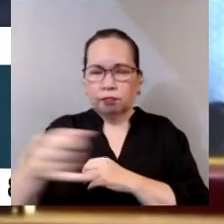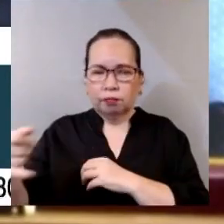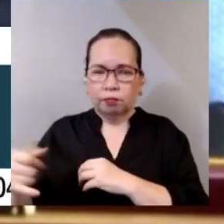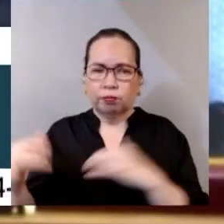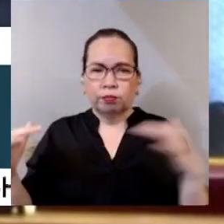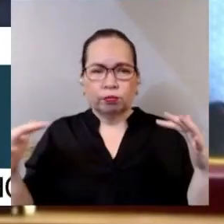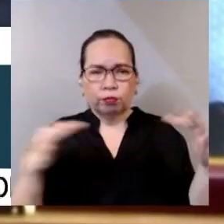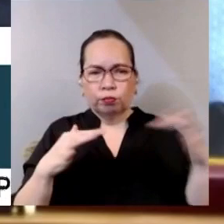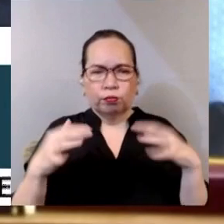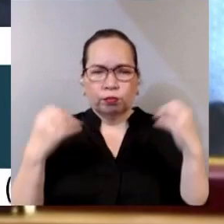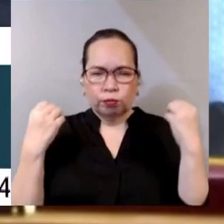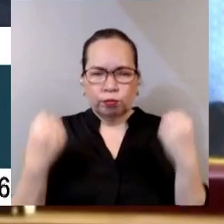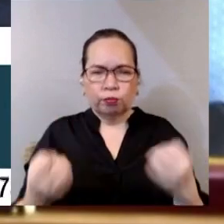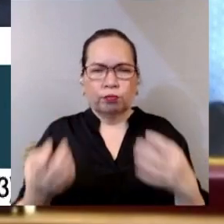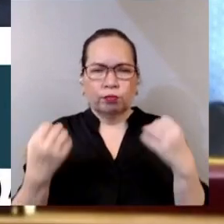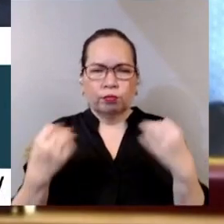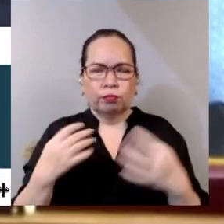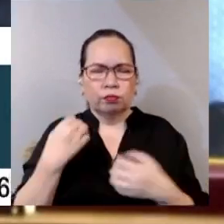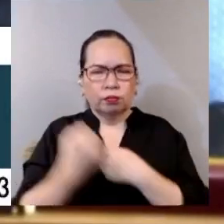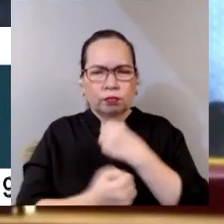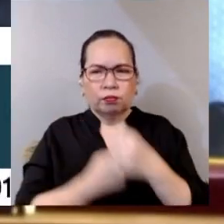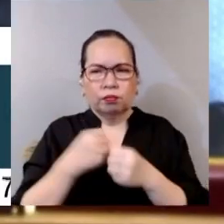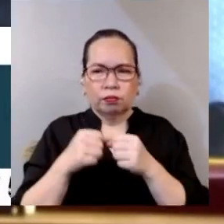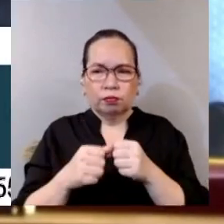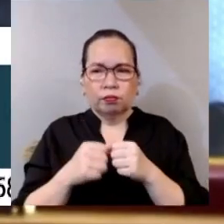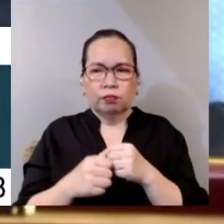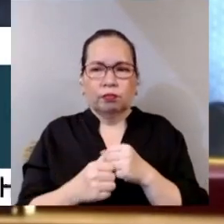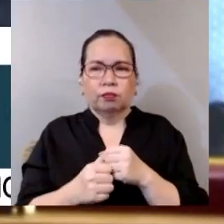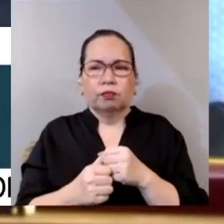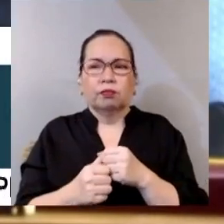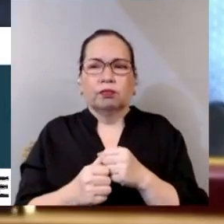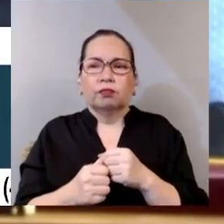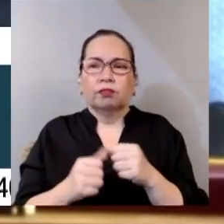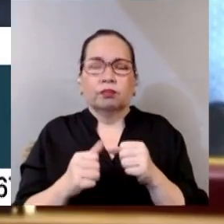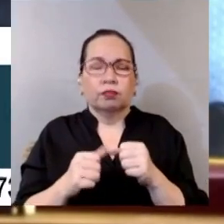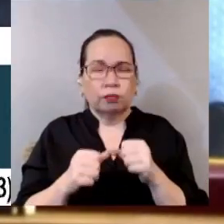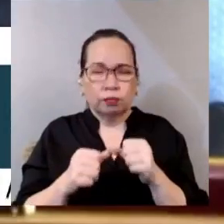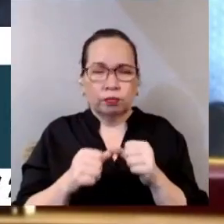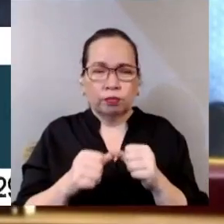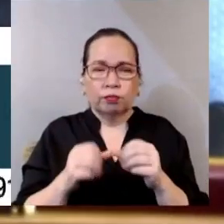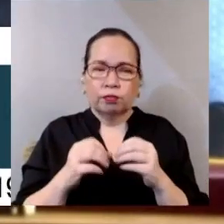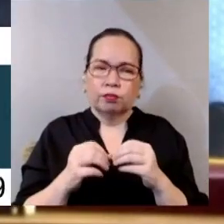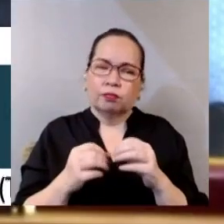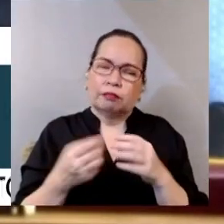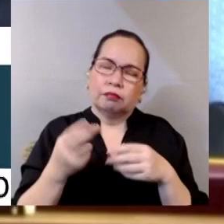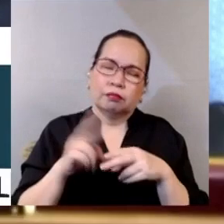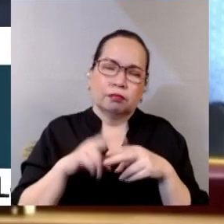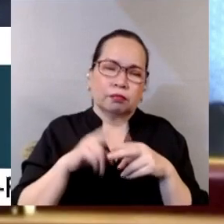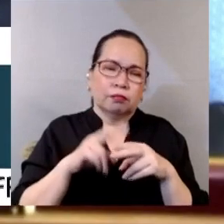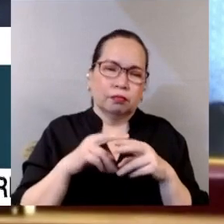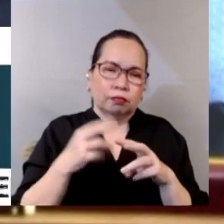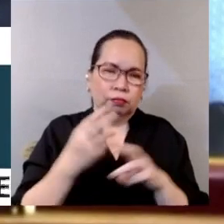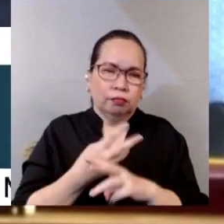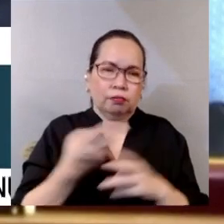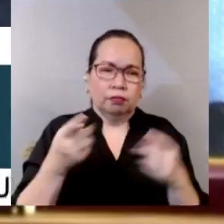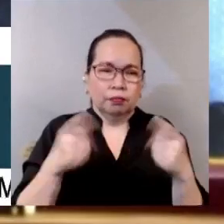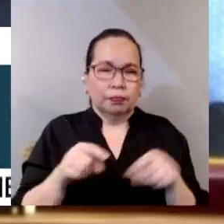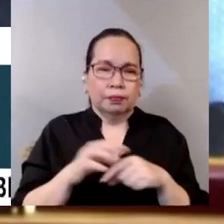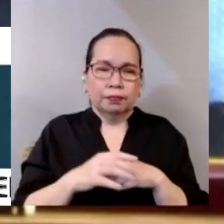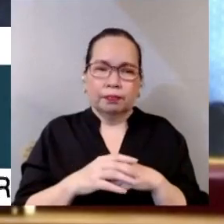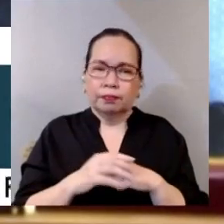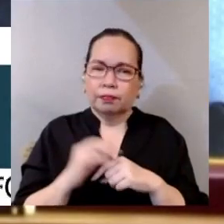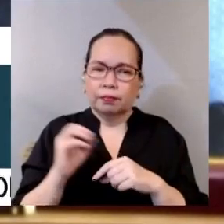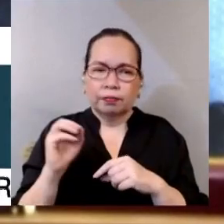causing limitless suffering. Its continuation risks further perilous escalation. There is never an alternative